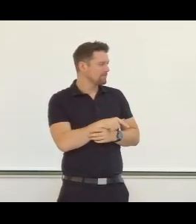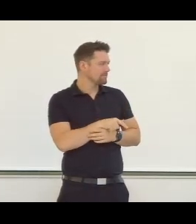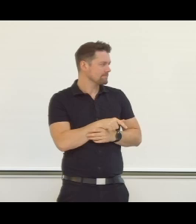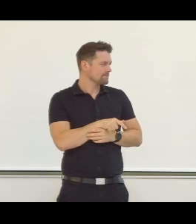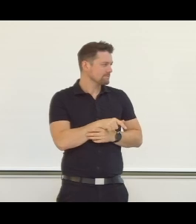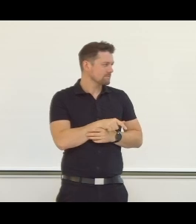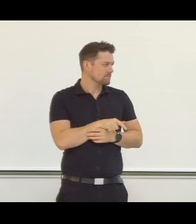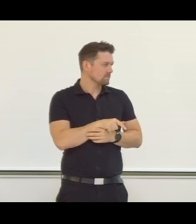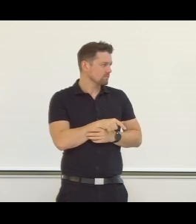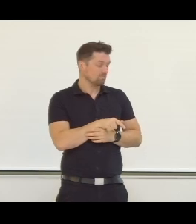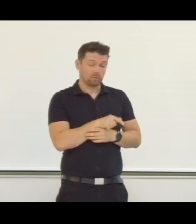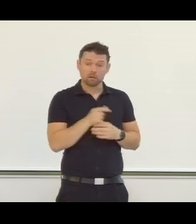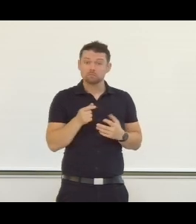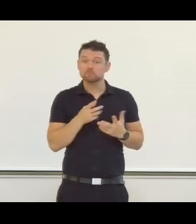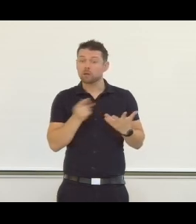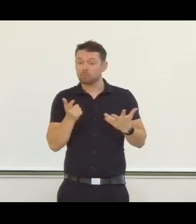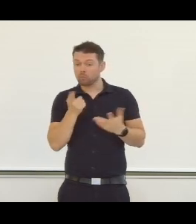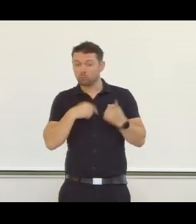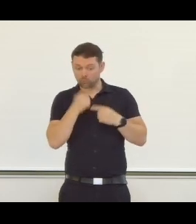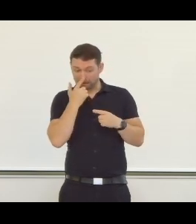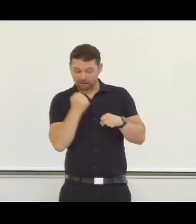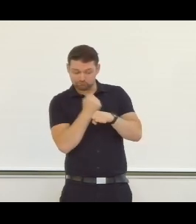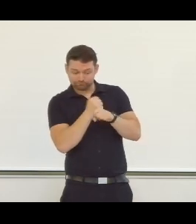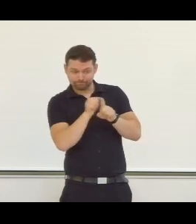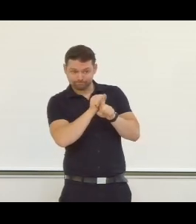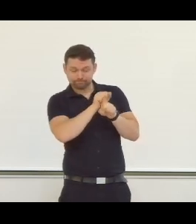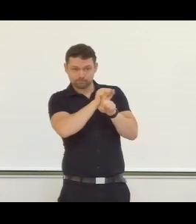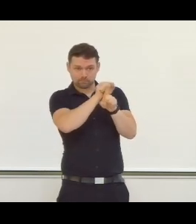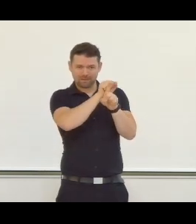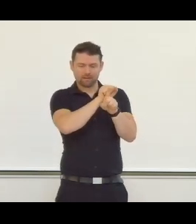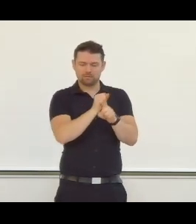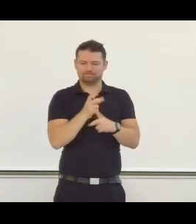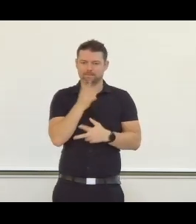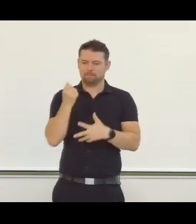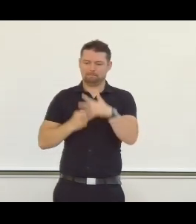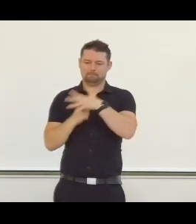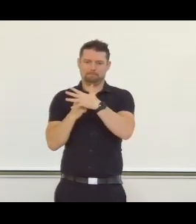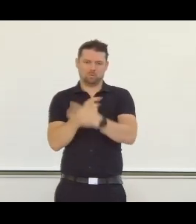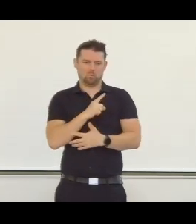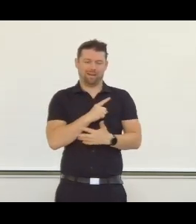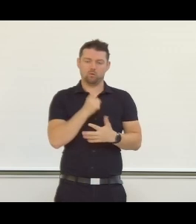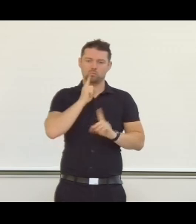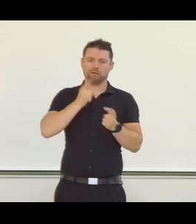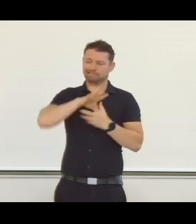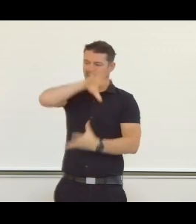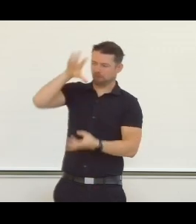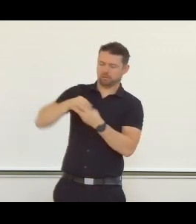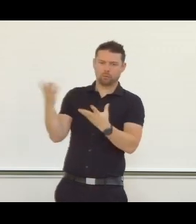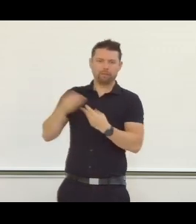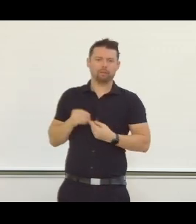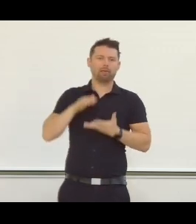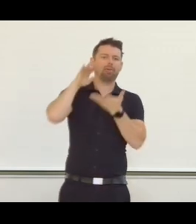nothing we can do about it. I mean, you are in this confined space. You only have so much you can take with you. But